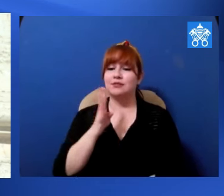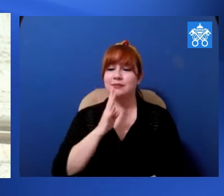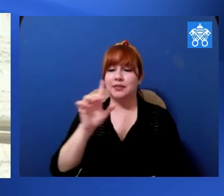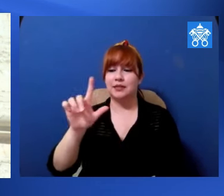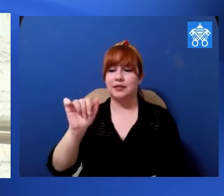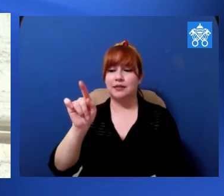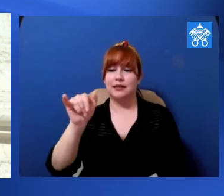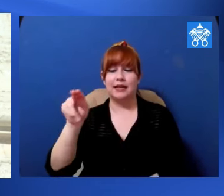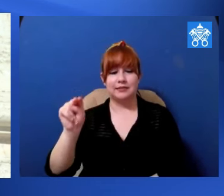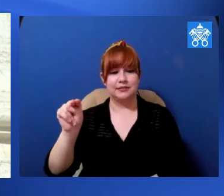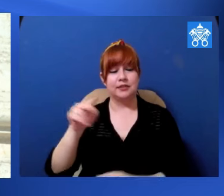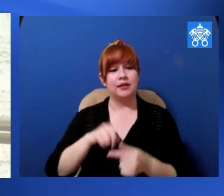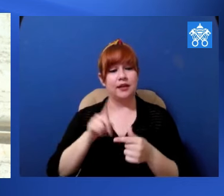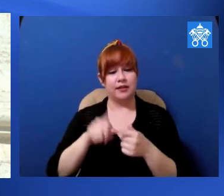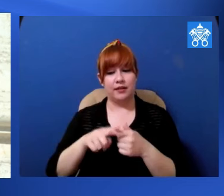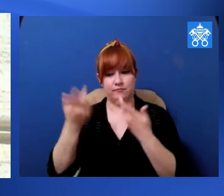Our Father in Latin.